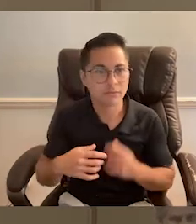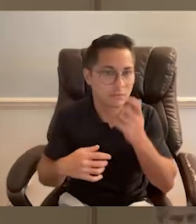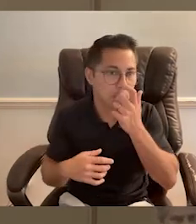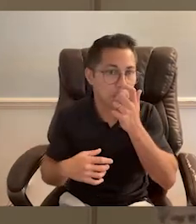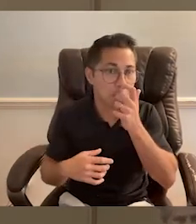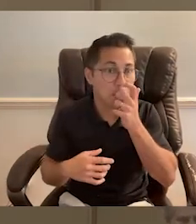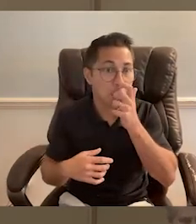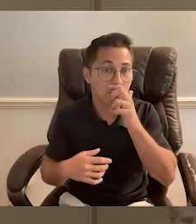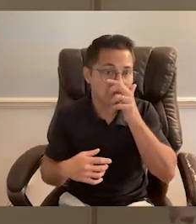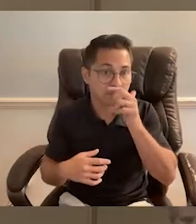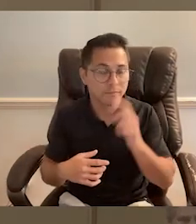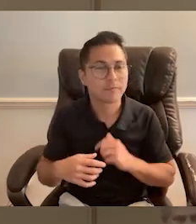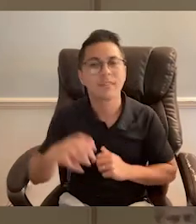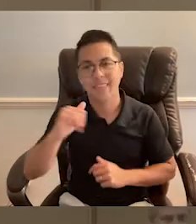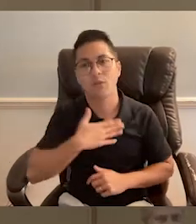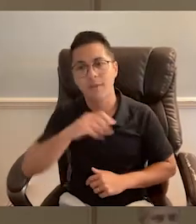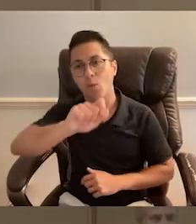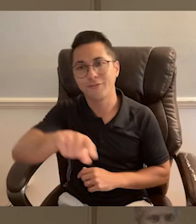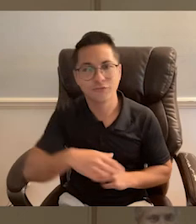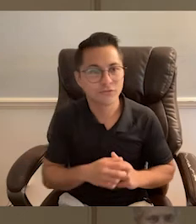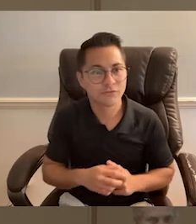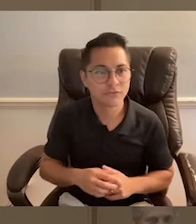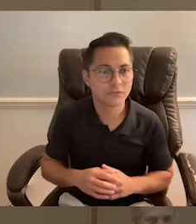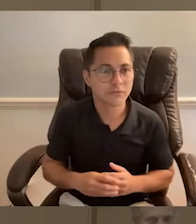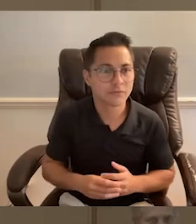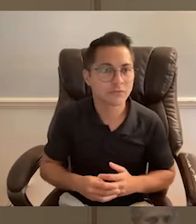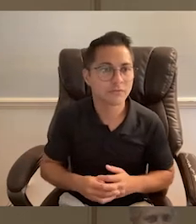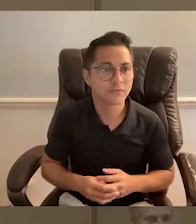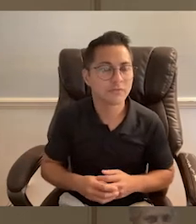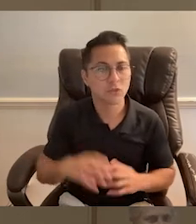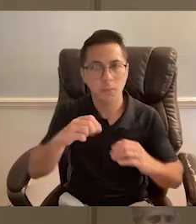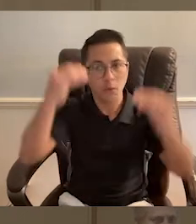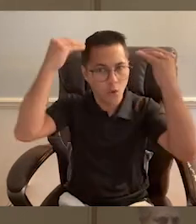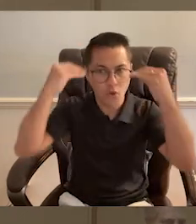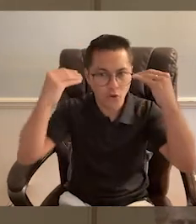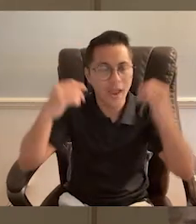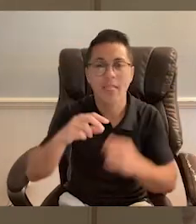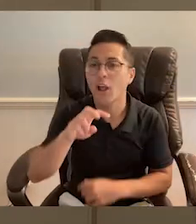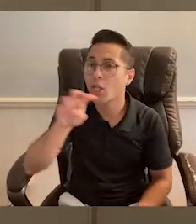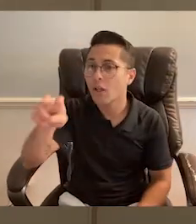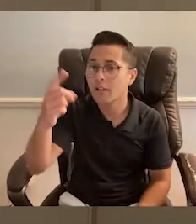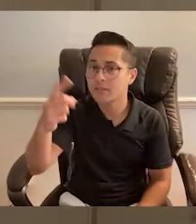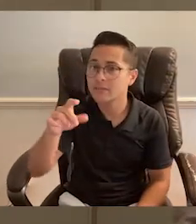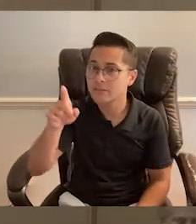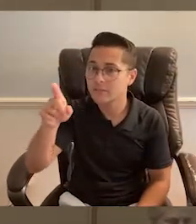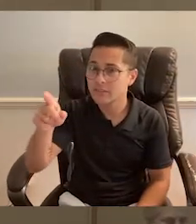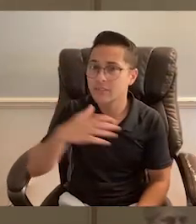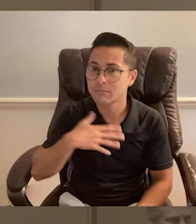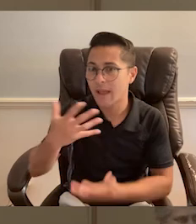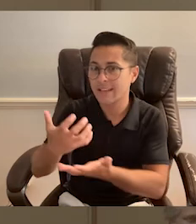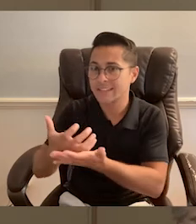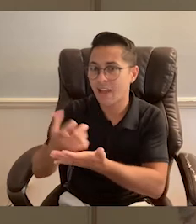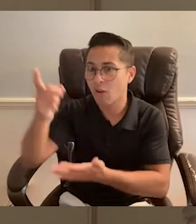we discussed with him in a training that we had before about exoskeletons? So we have worked with the VA,